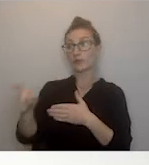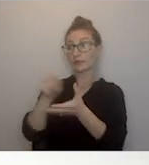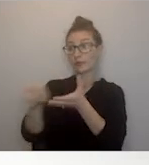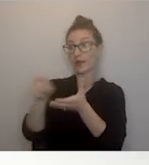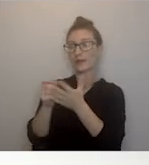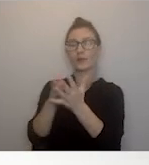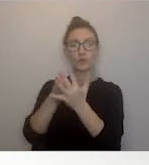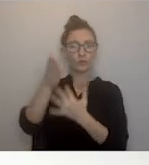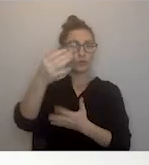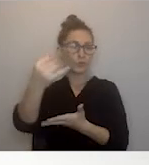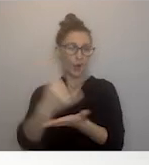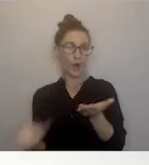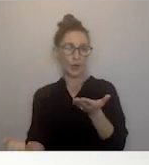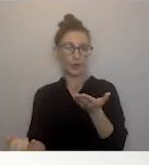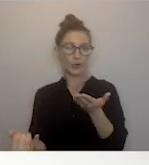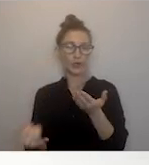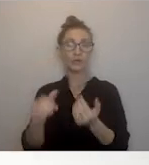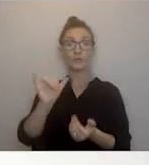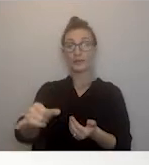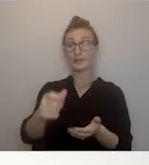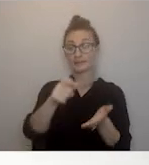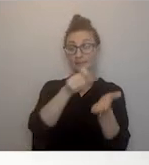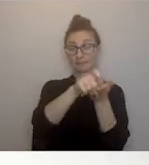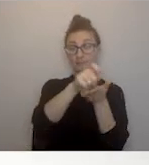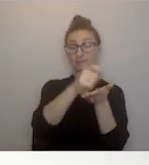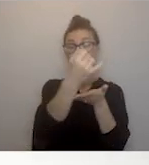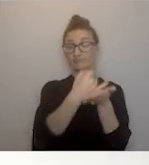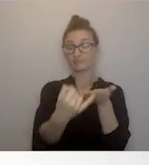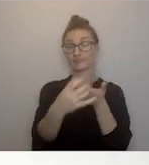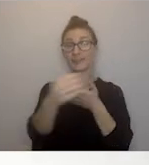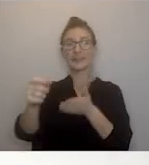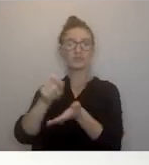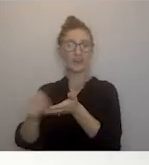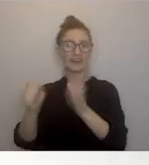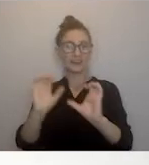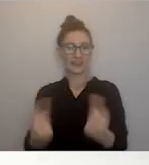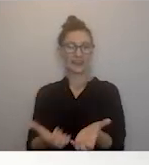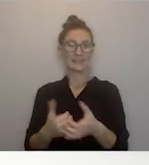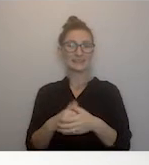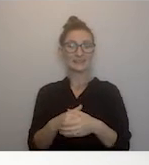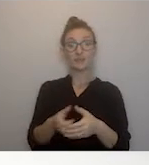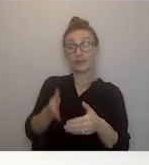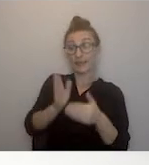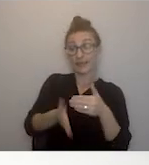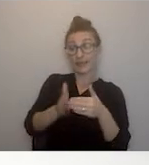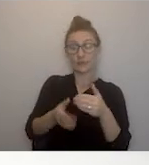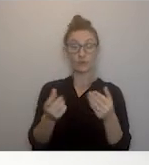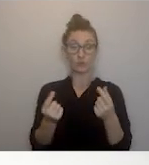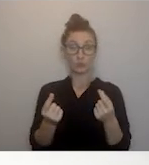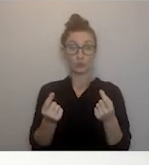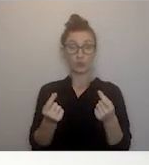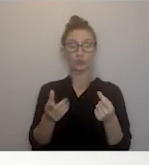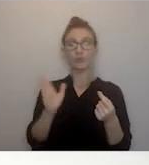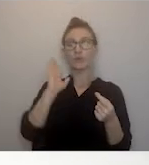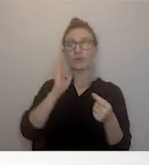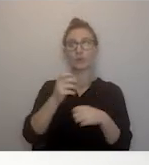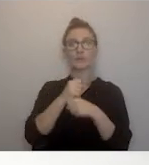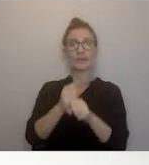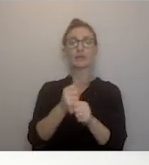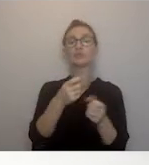but through creating artwork. So it's a sketch and writing class, and at the end they